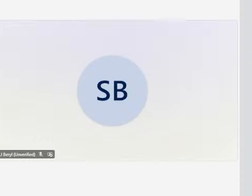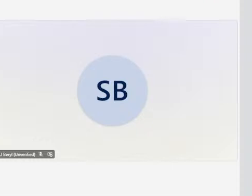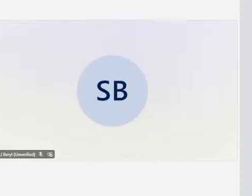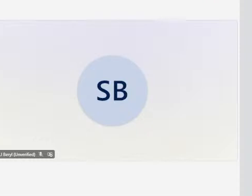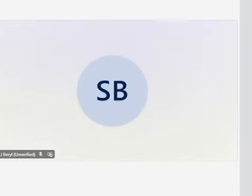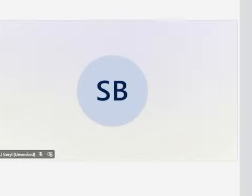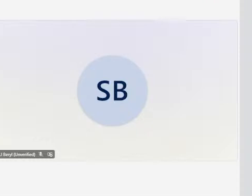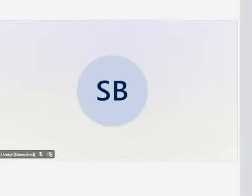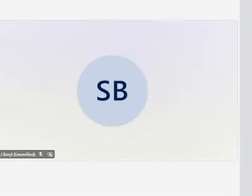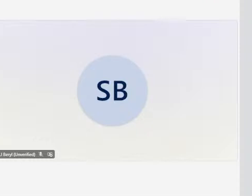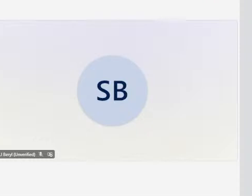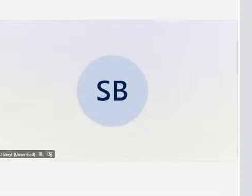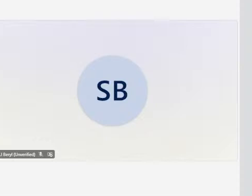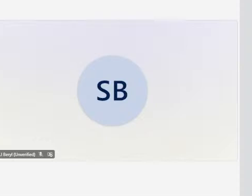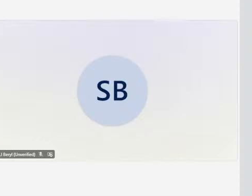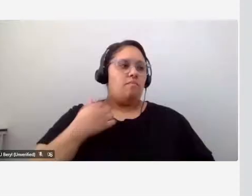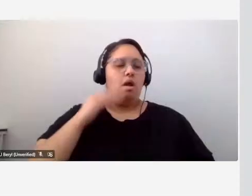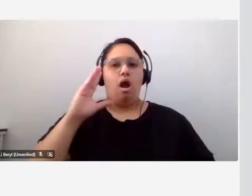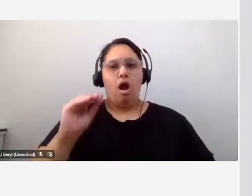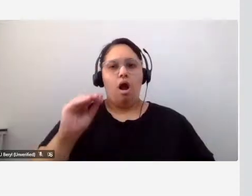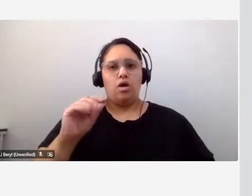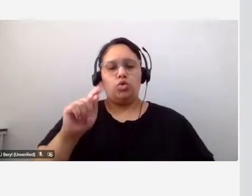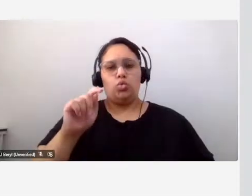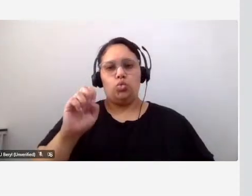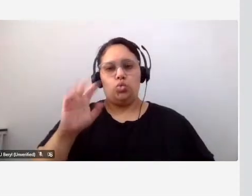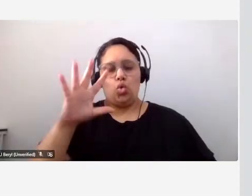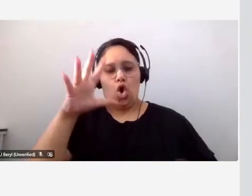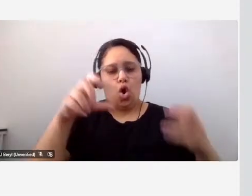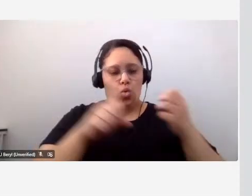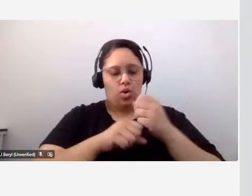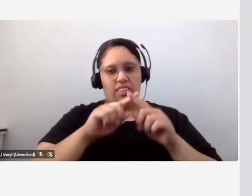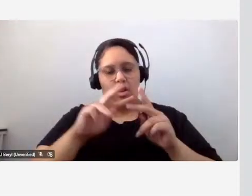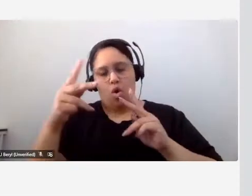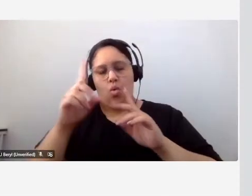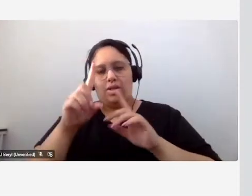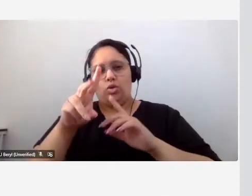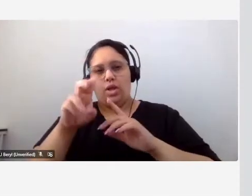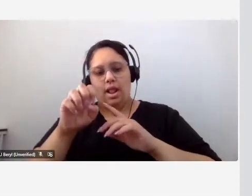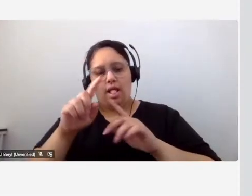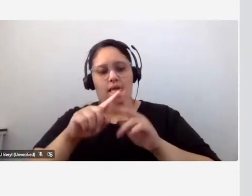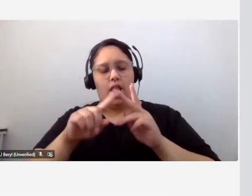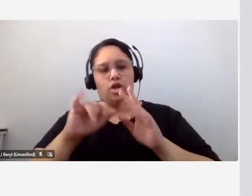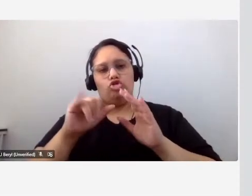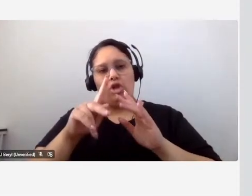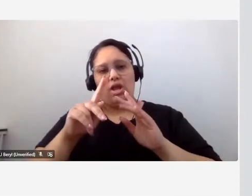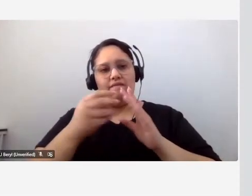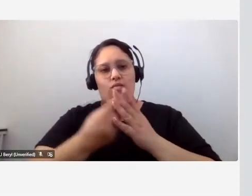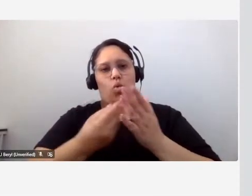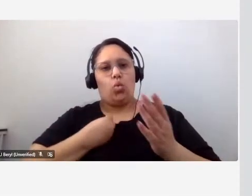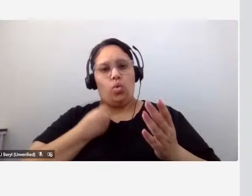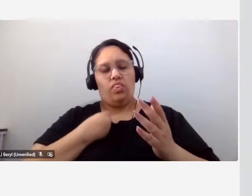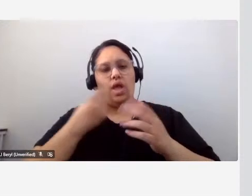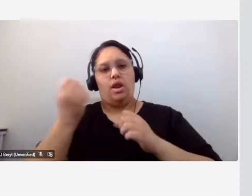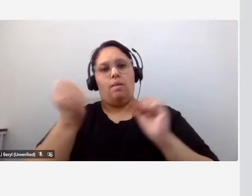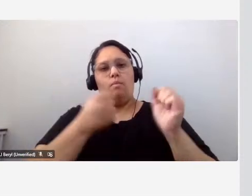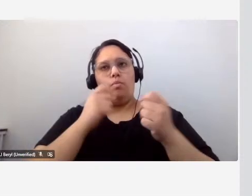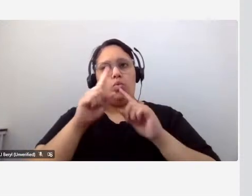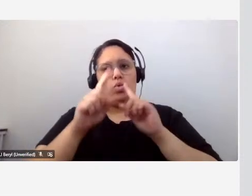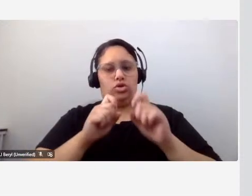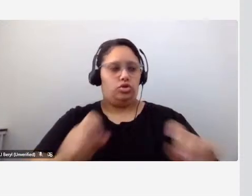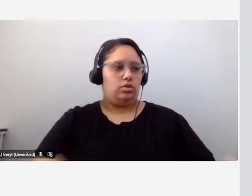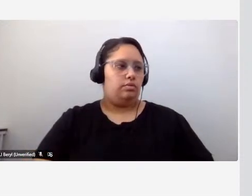we have. I'm just going to ask Mr. Tutu to conclude, and then we will go to Daniel and Jackie for the youth and employment question. Mr.